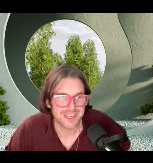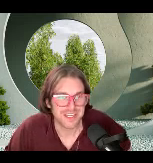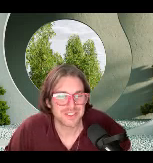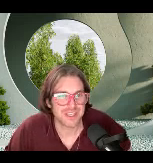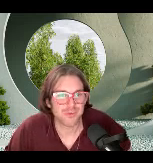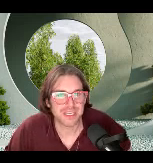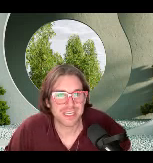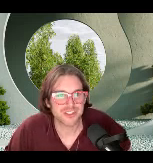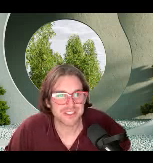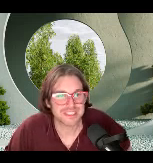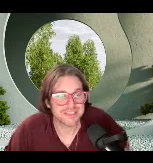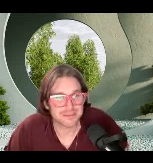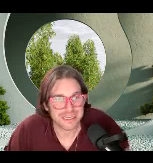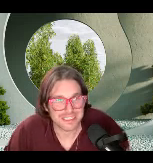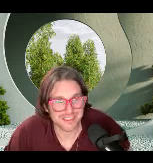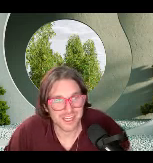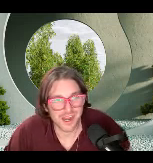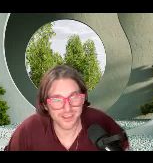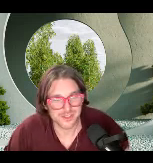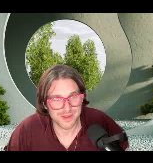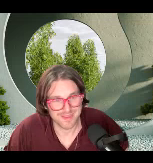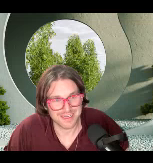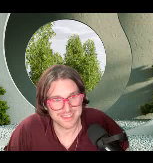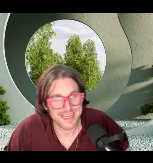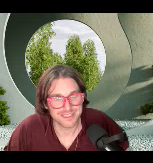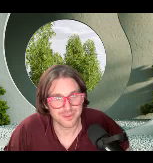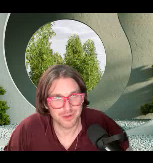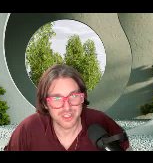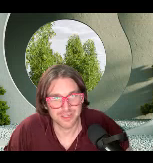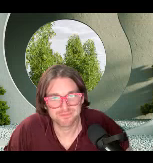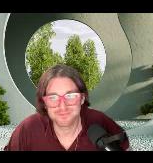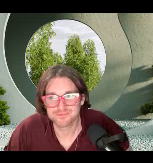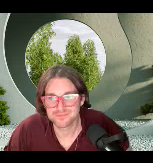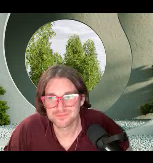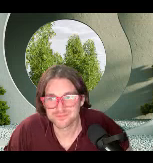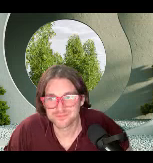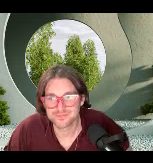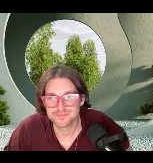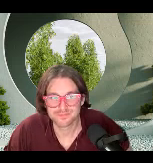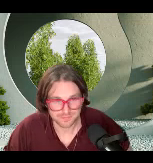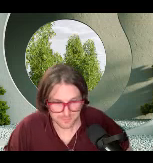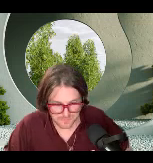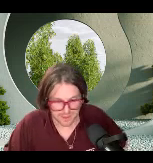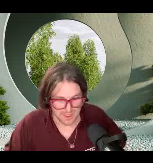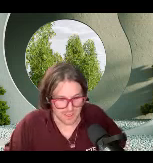community collective so that we can just give some ideas to others when they need that inspiration.